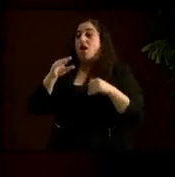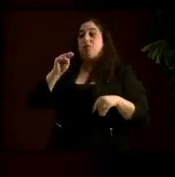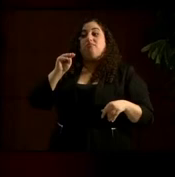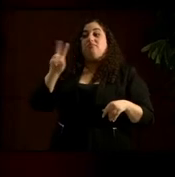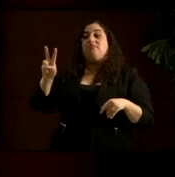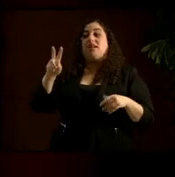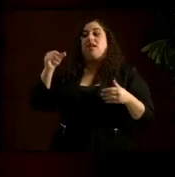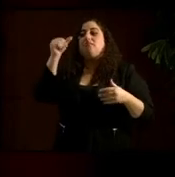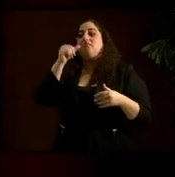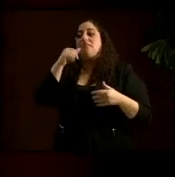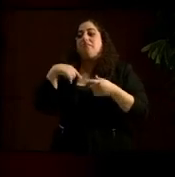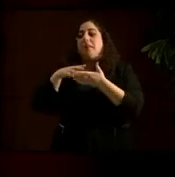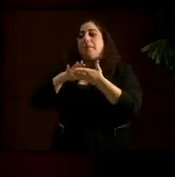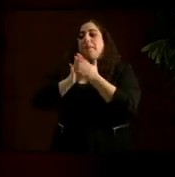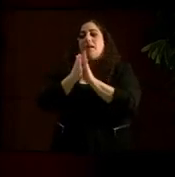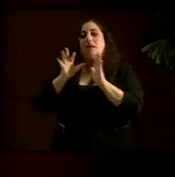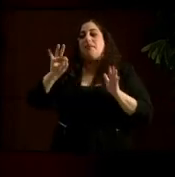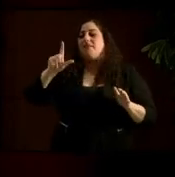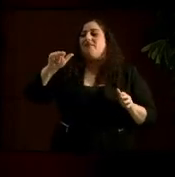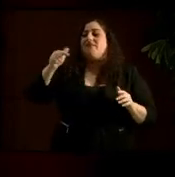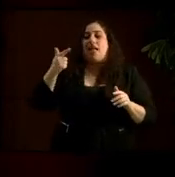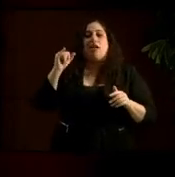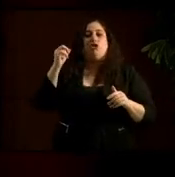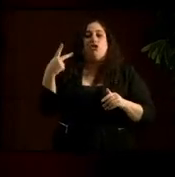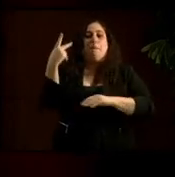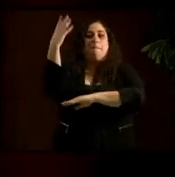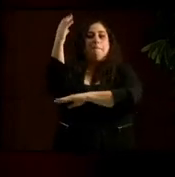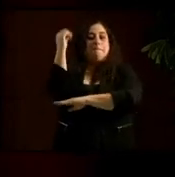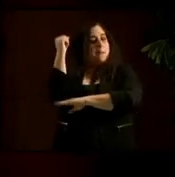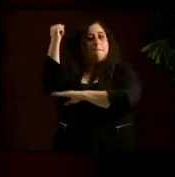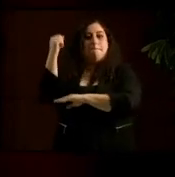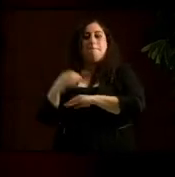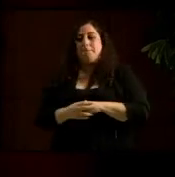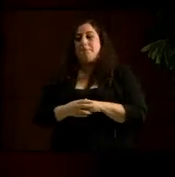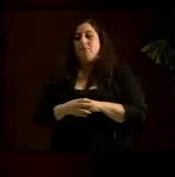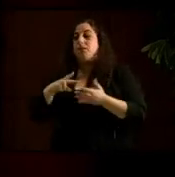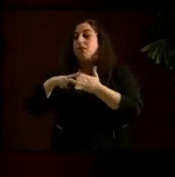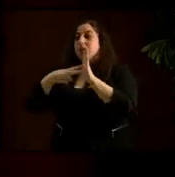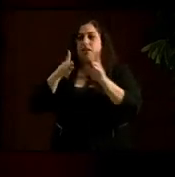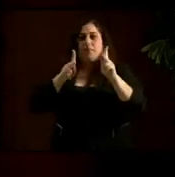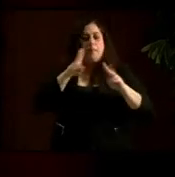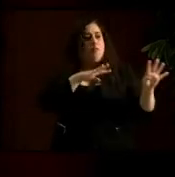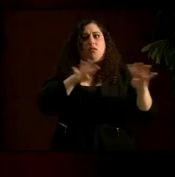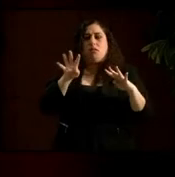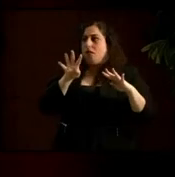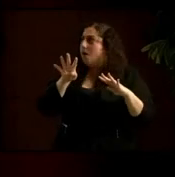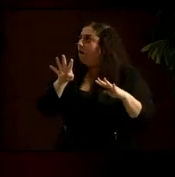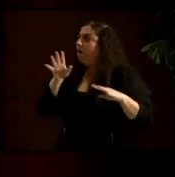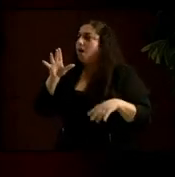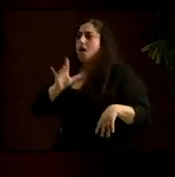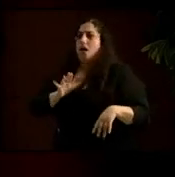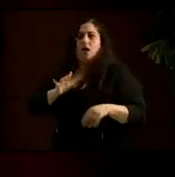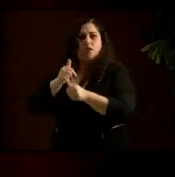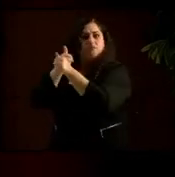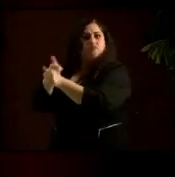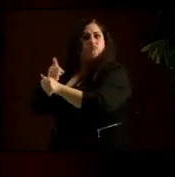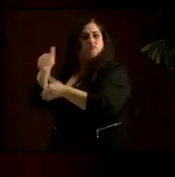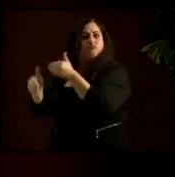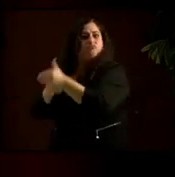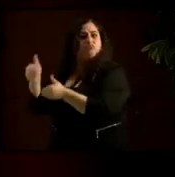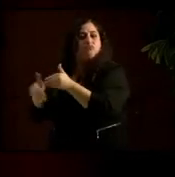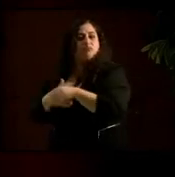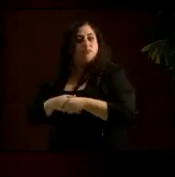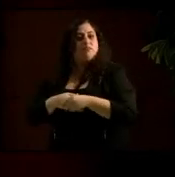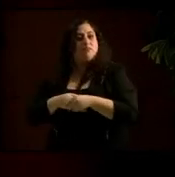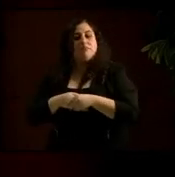for integrative research and learning. I'm delighted to say that this project is moving forward in record time, because when you have the